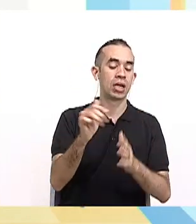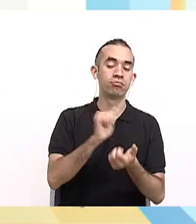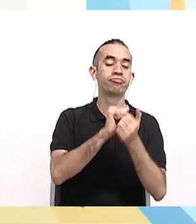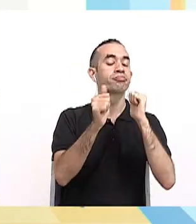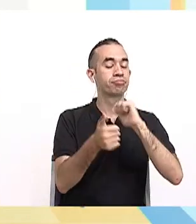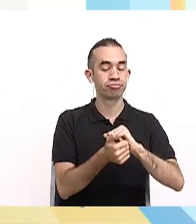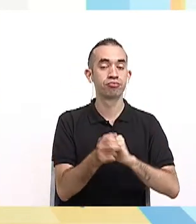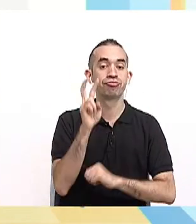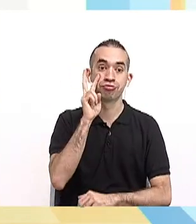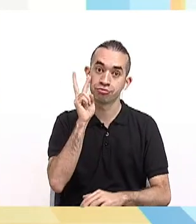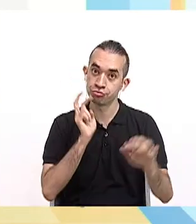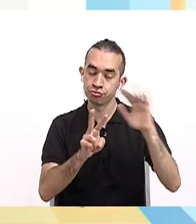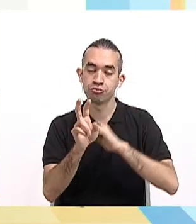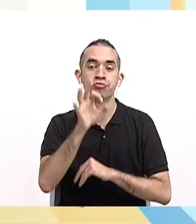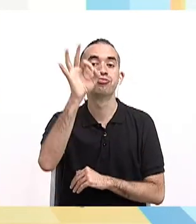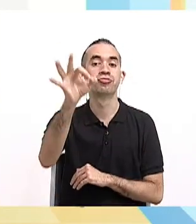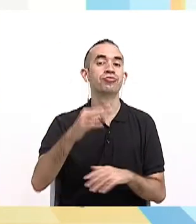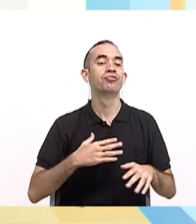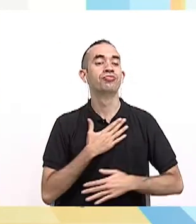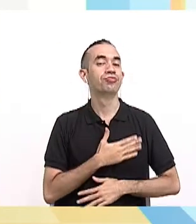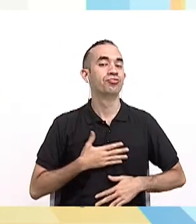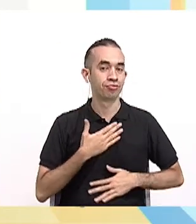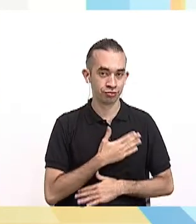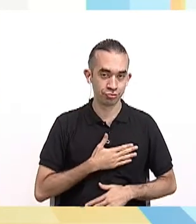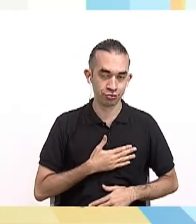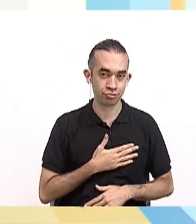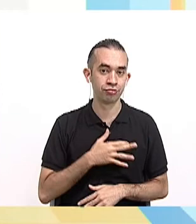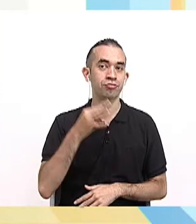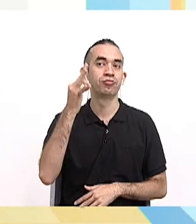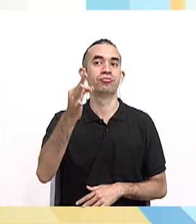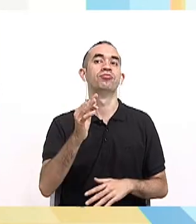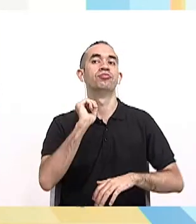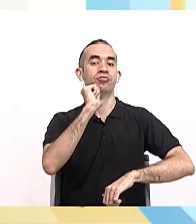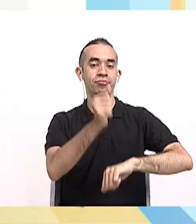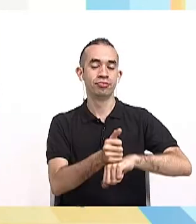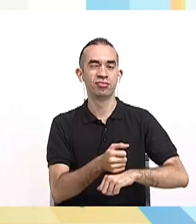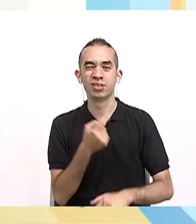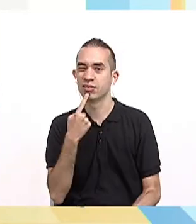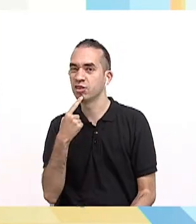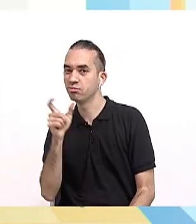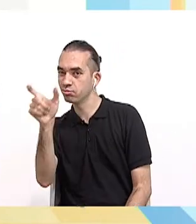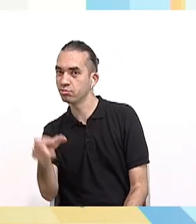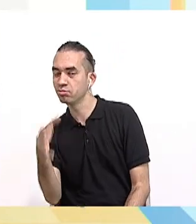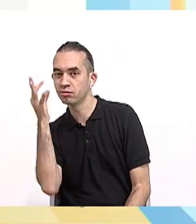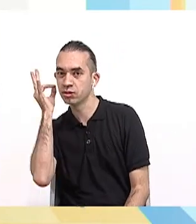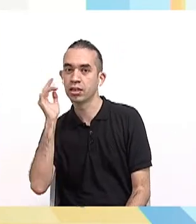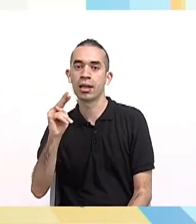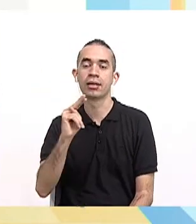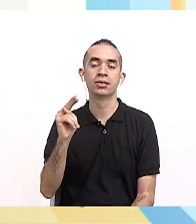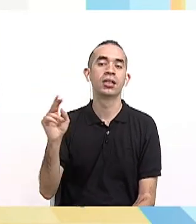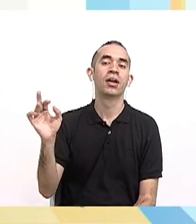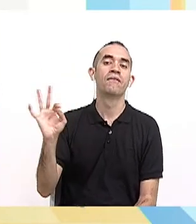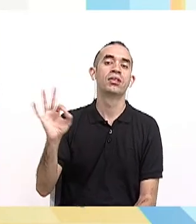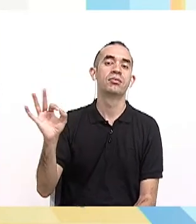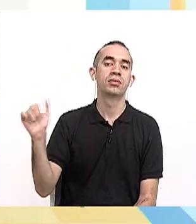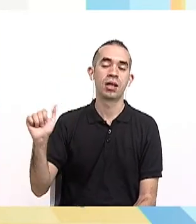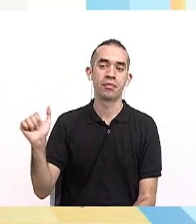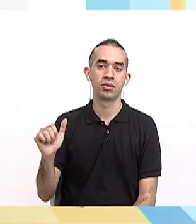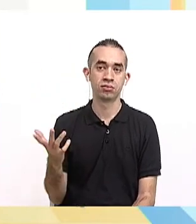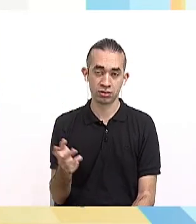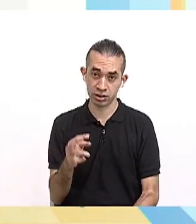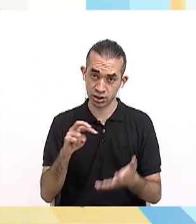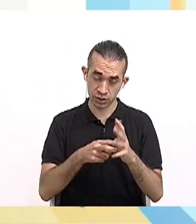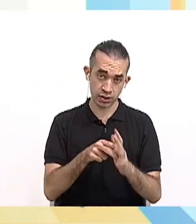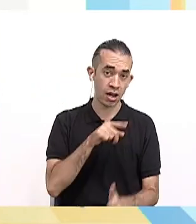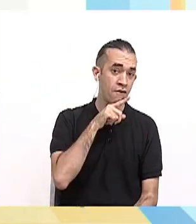forward to our next adventure, our next build, said Nancy Fitzsimmons Alvarado. Is this a